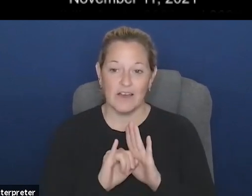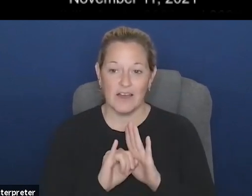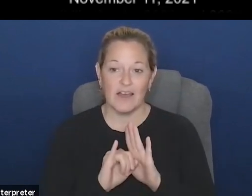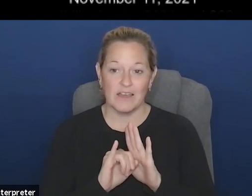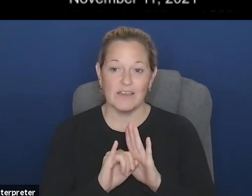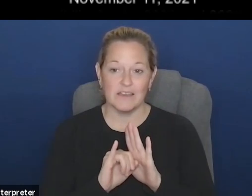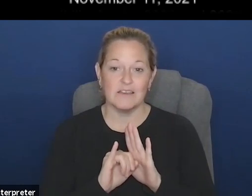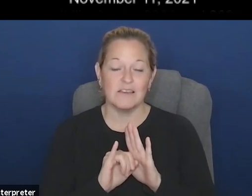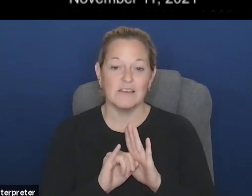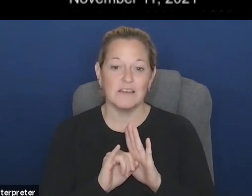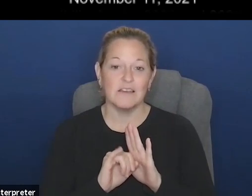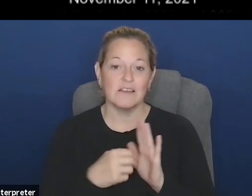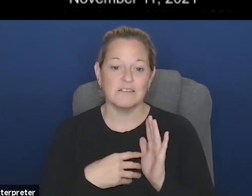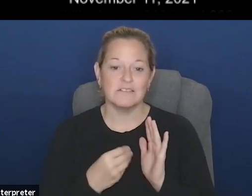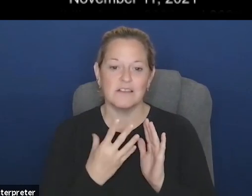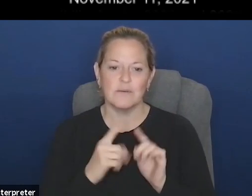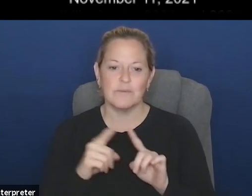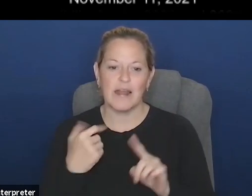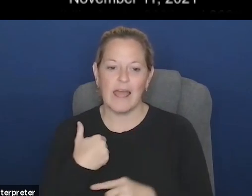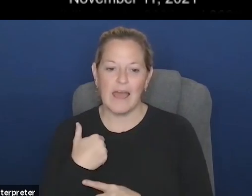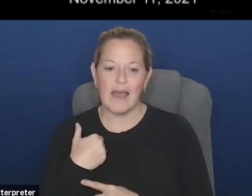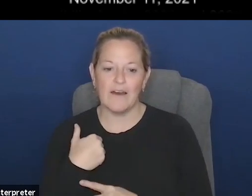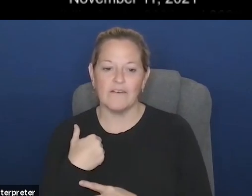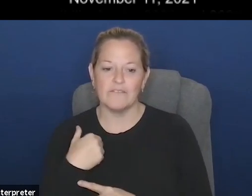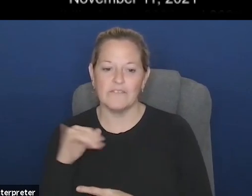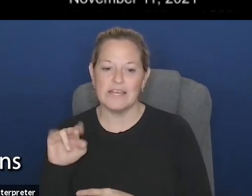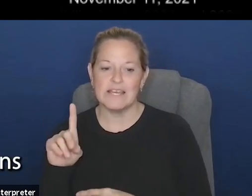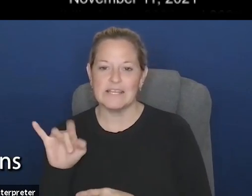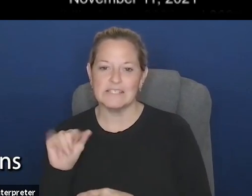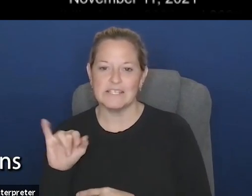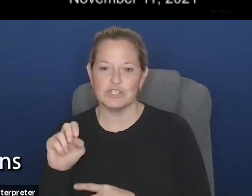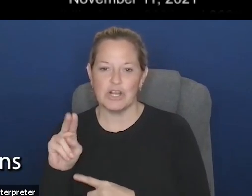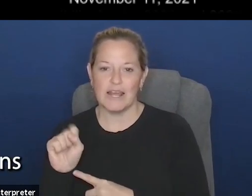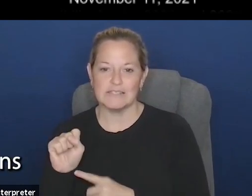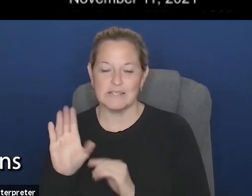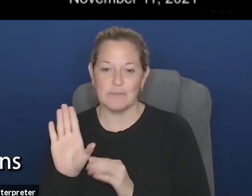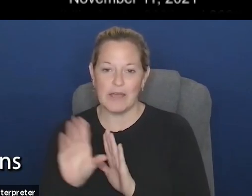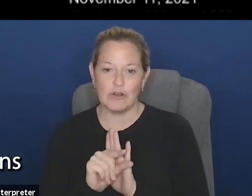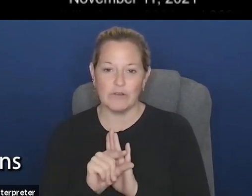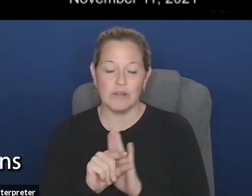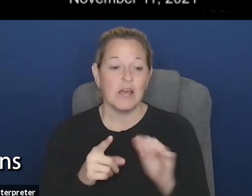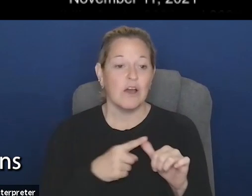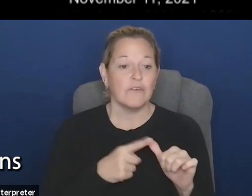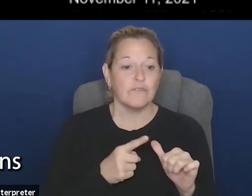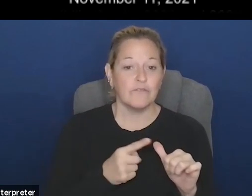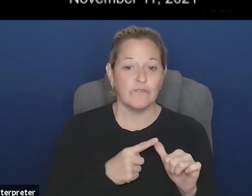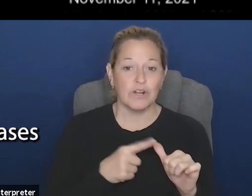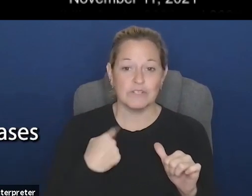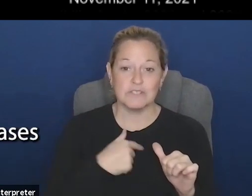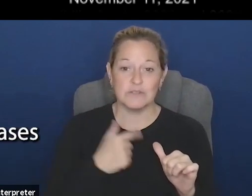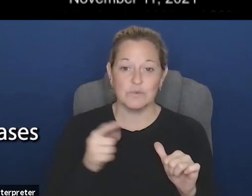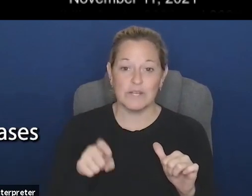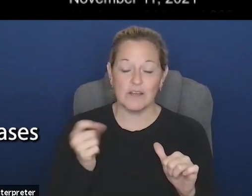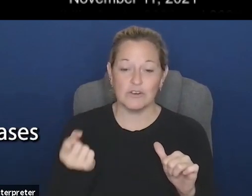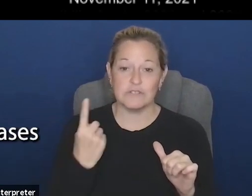background. So the learning objectives for today are threefold. The first one is to understand the origins